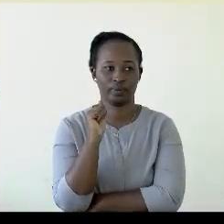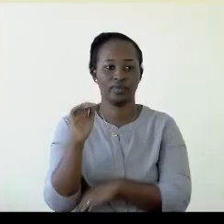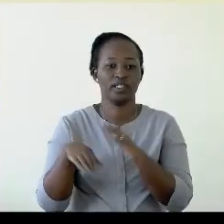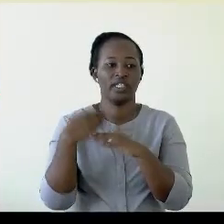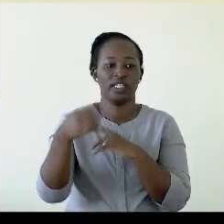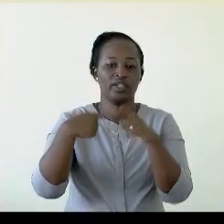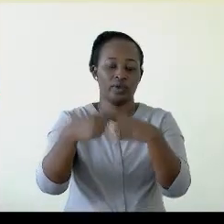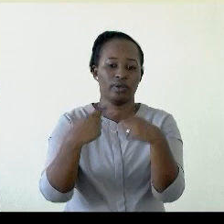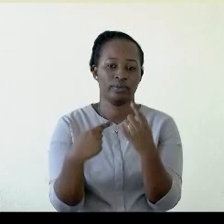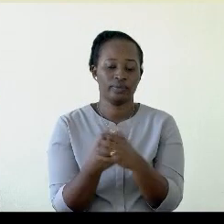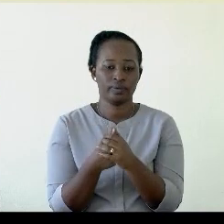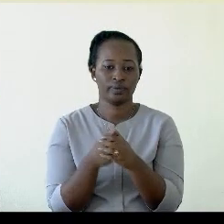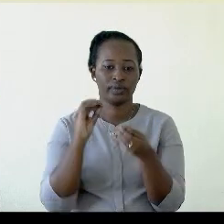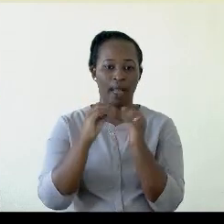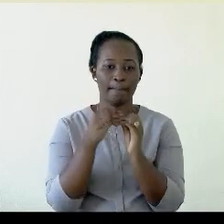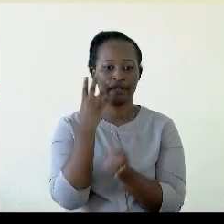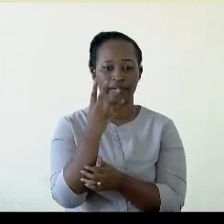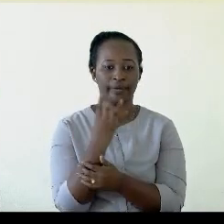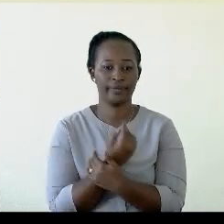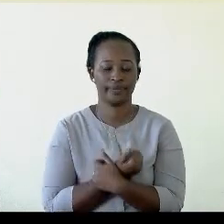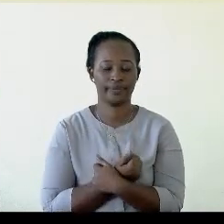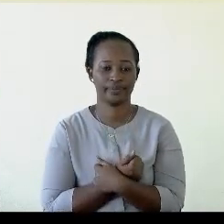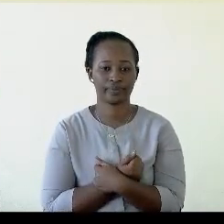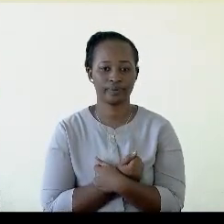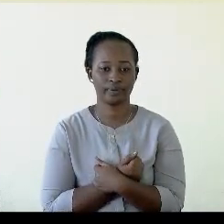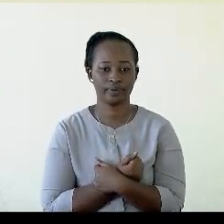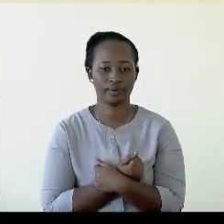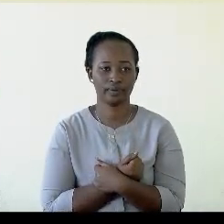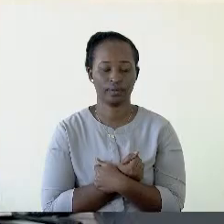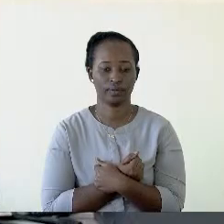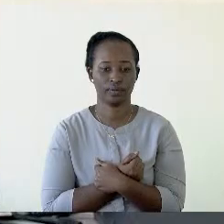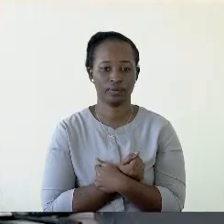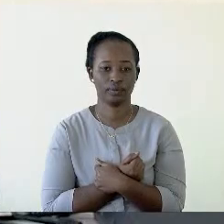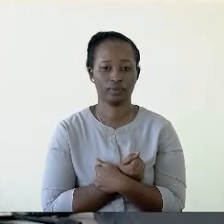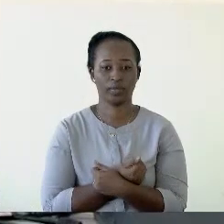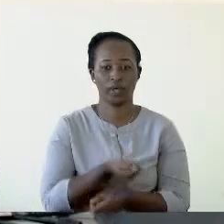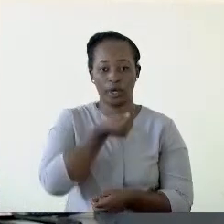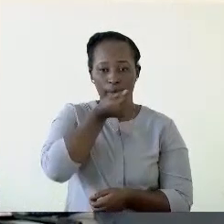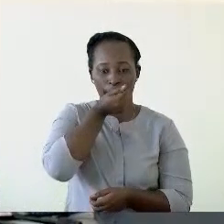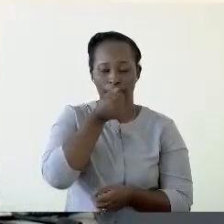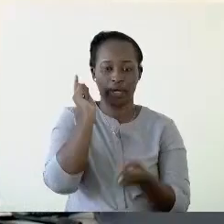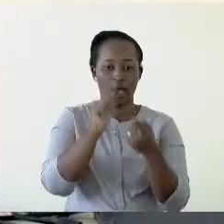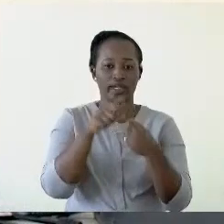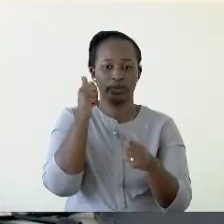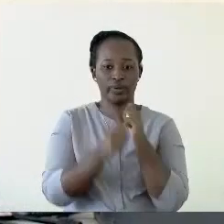And we go to number 4. Number 4, the temperature at which